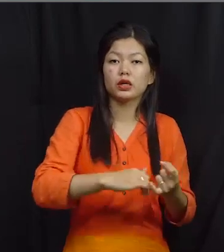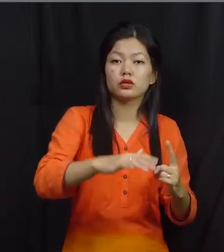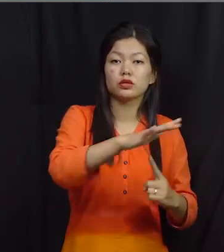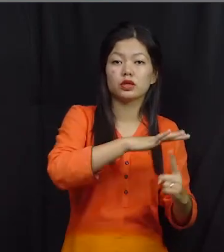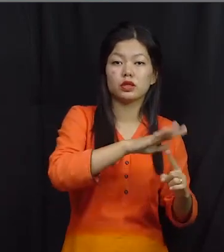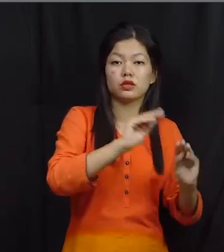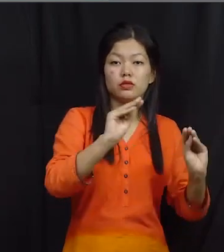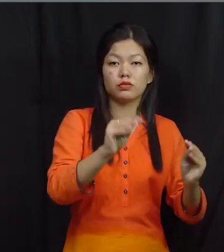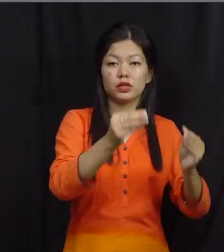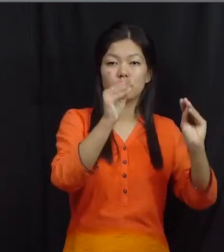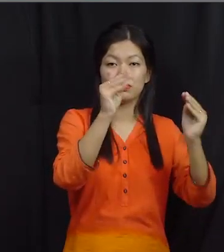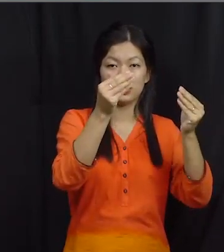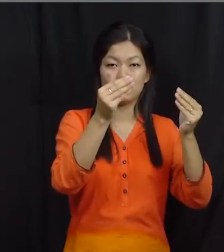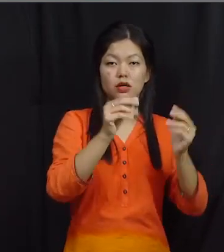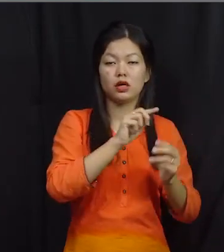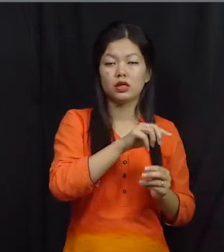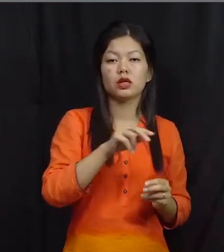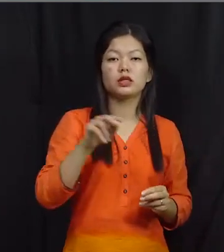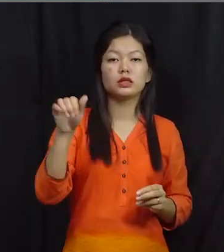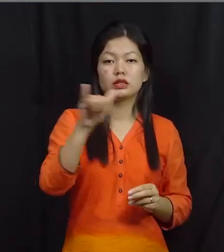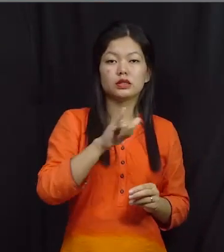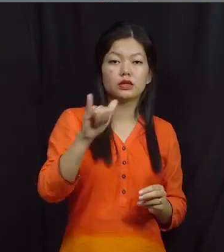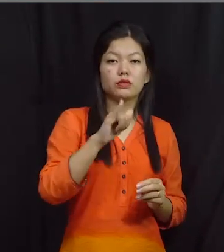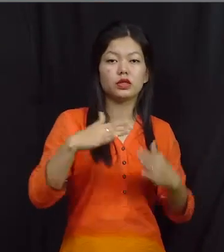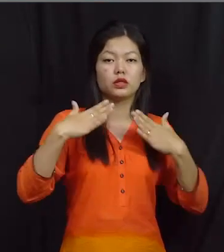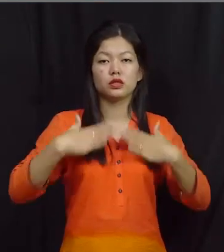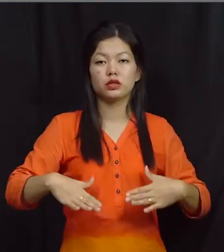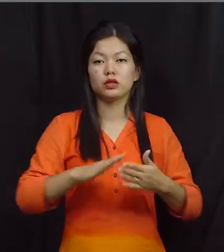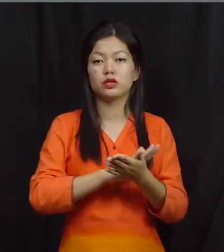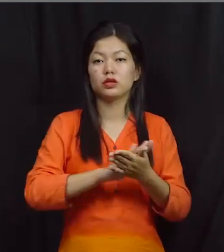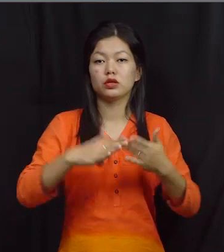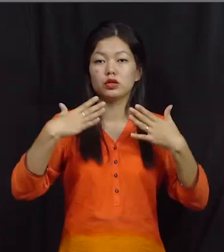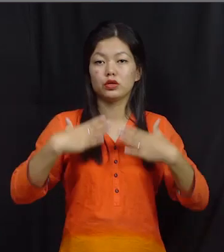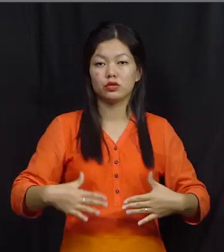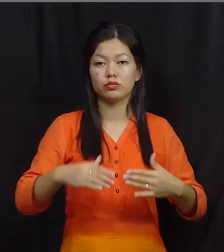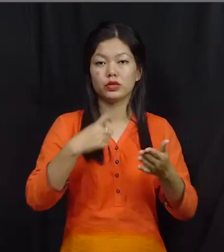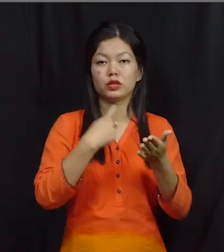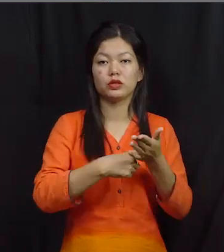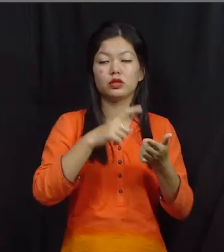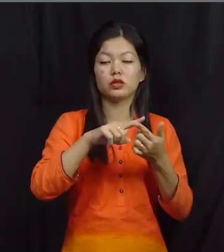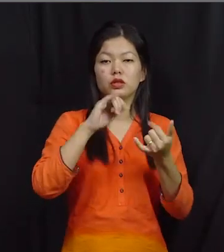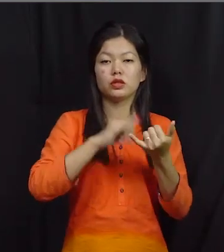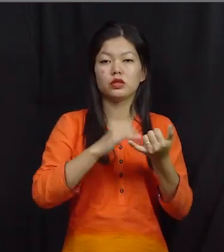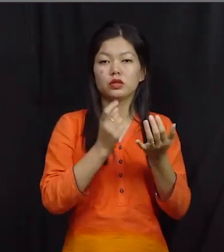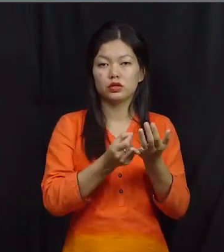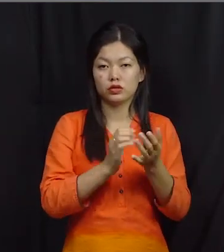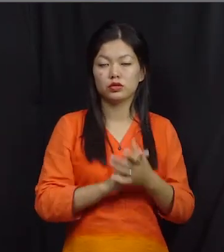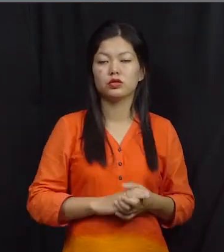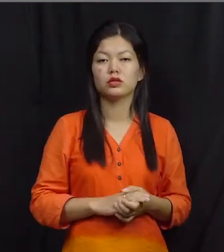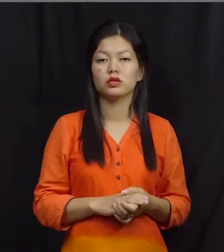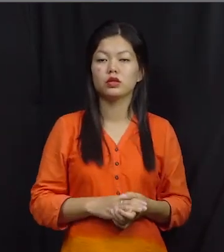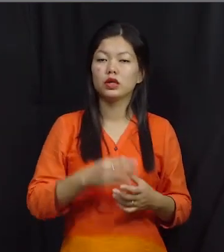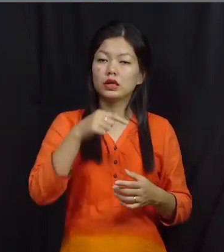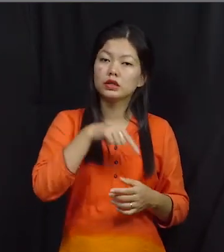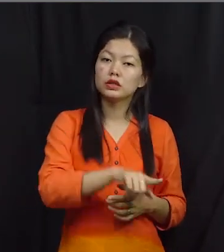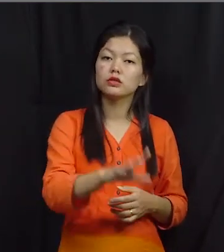resource. That means you are a very important human resource. That means you are important for yourself also and